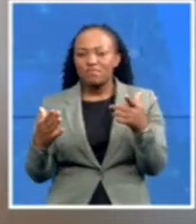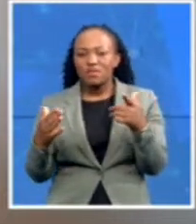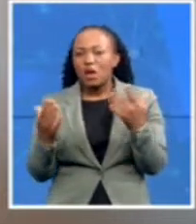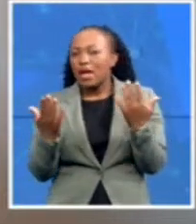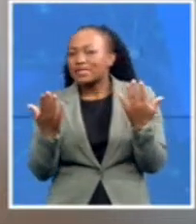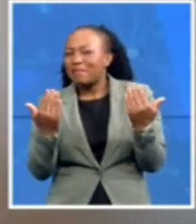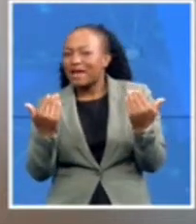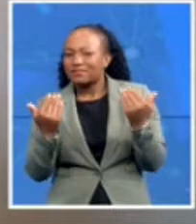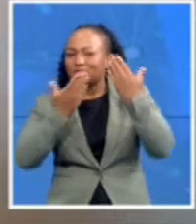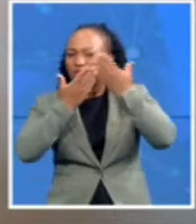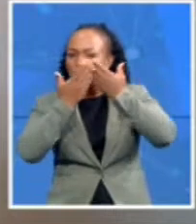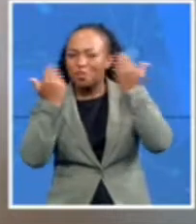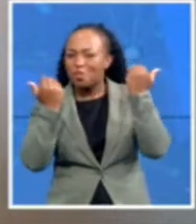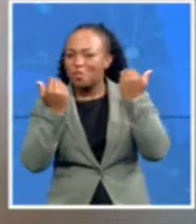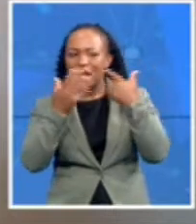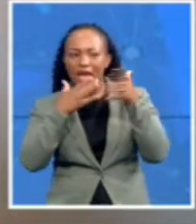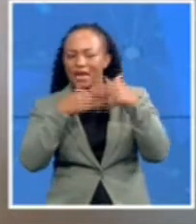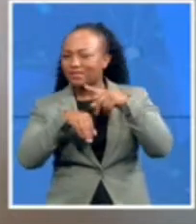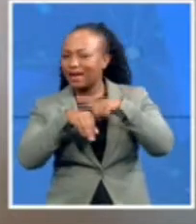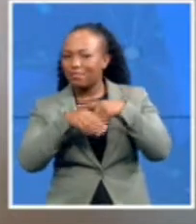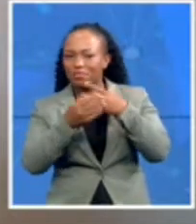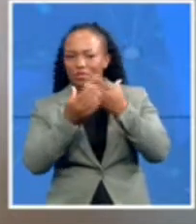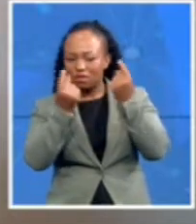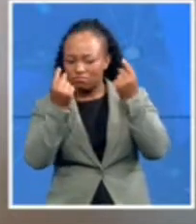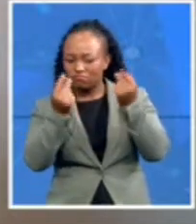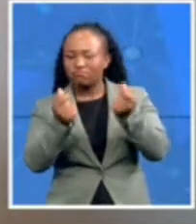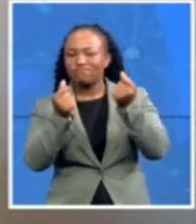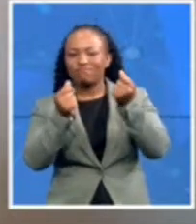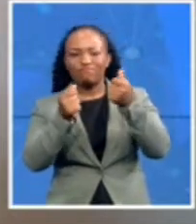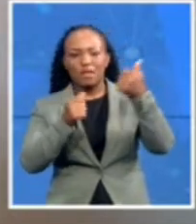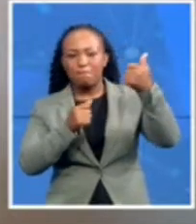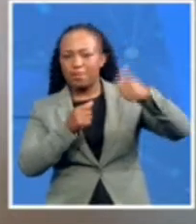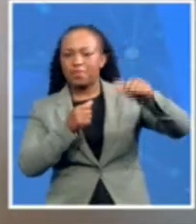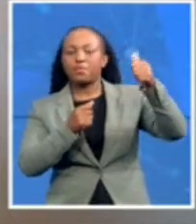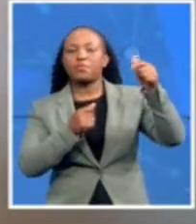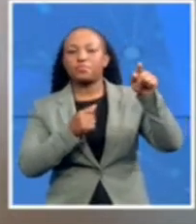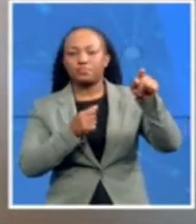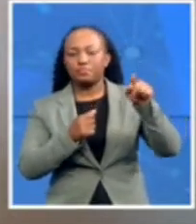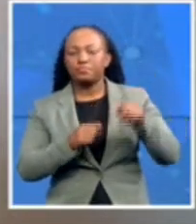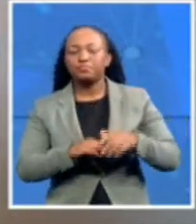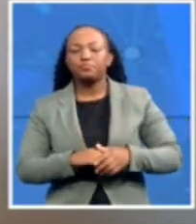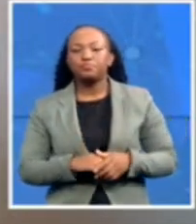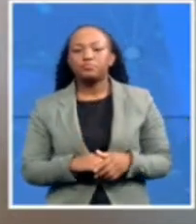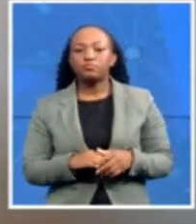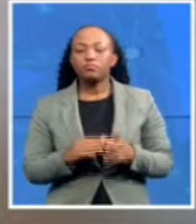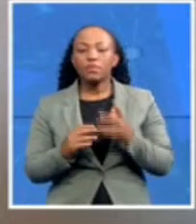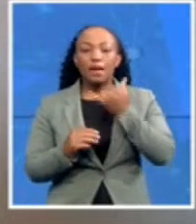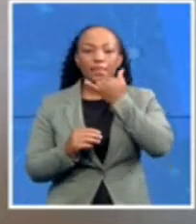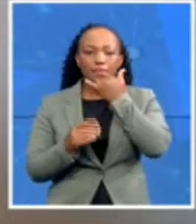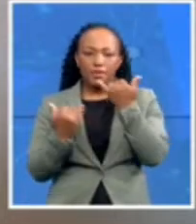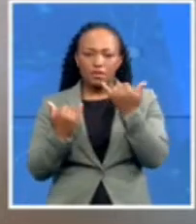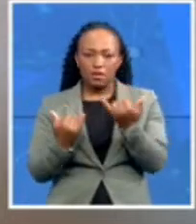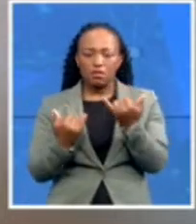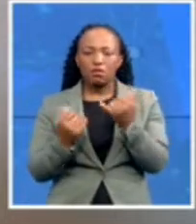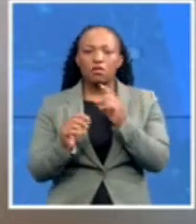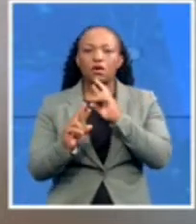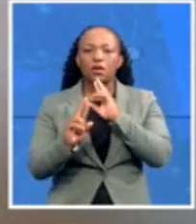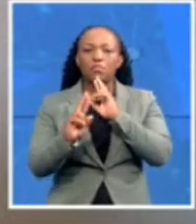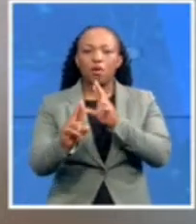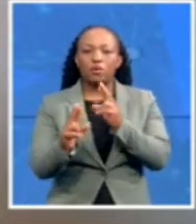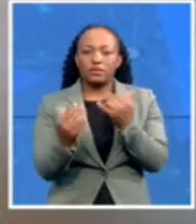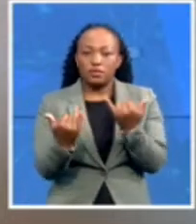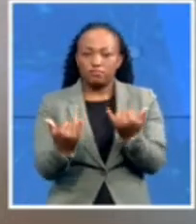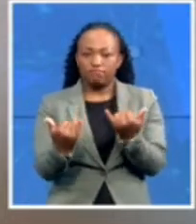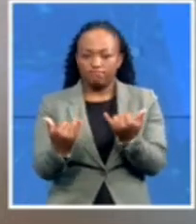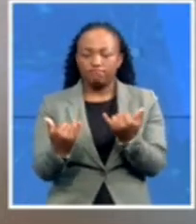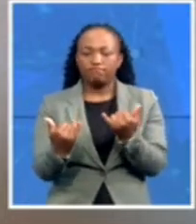time. Very pleased to report that our dams are essentially full. We have 1 or 2 hours